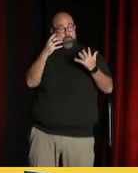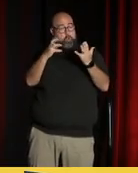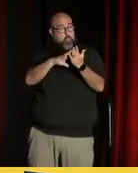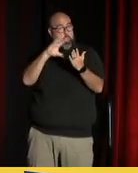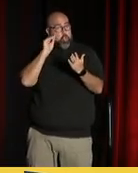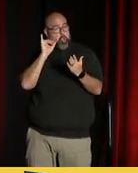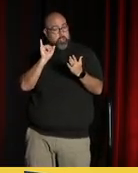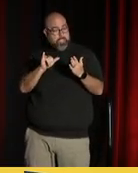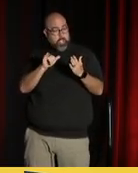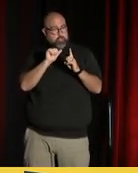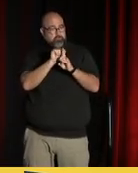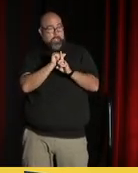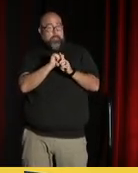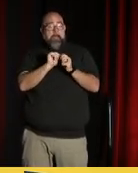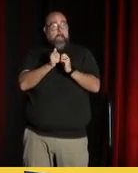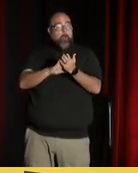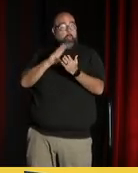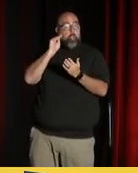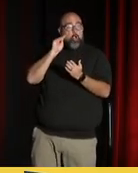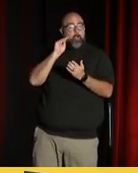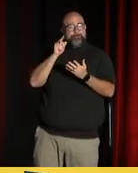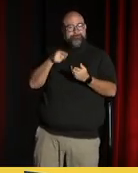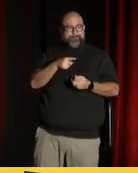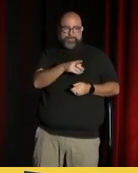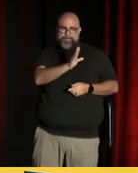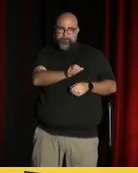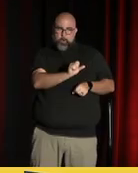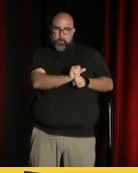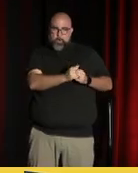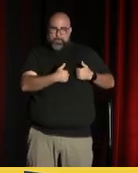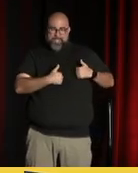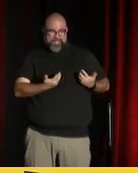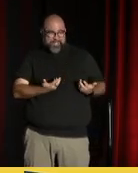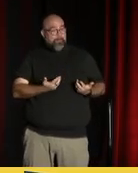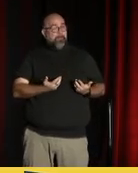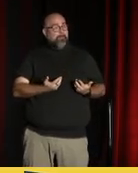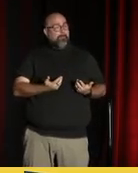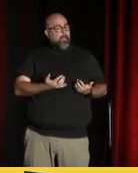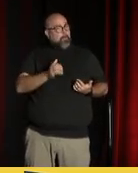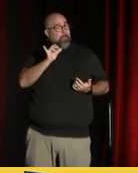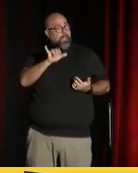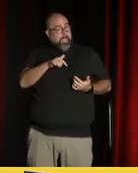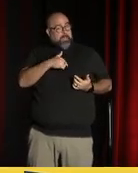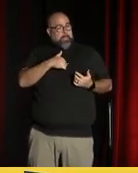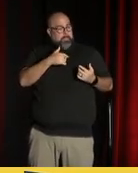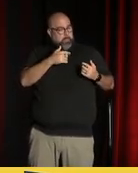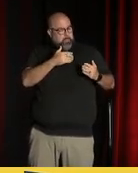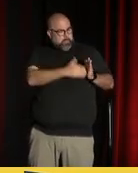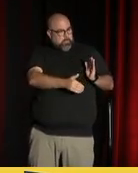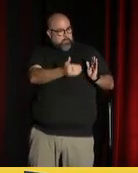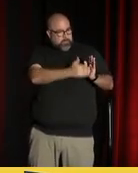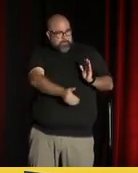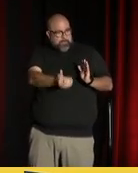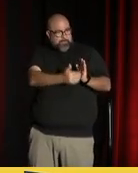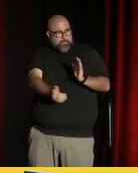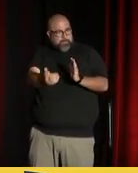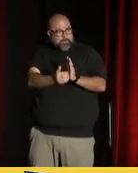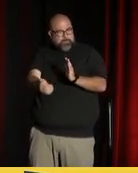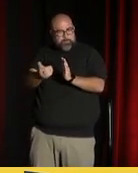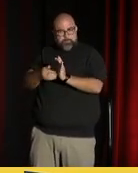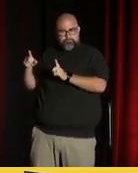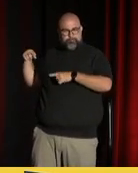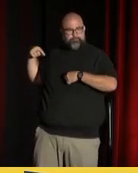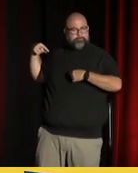In order to learn the trick, he had to work with me. Now, I've had that same experience dozens of times over the